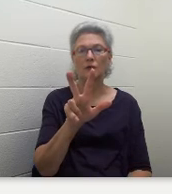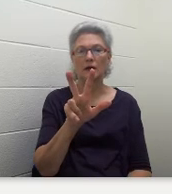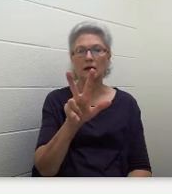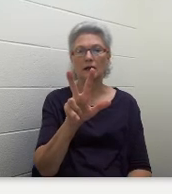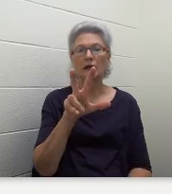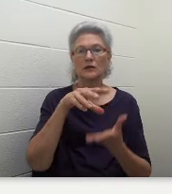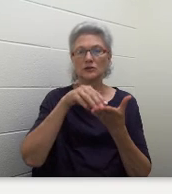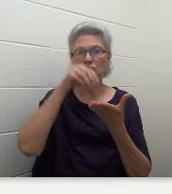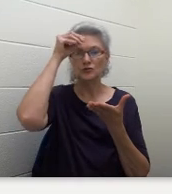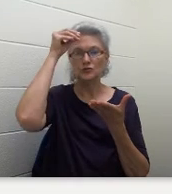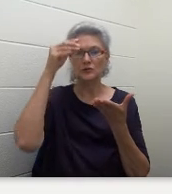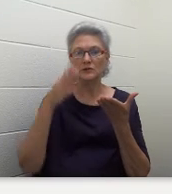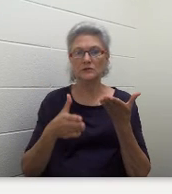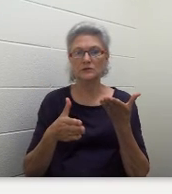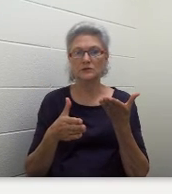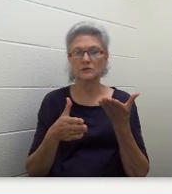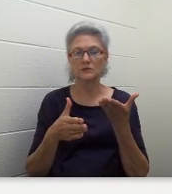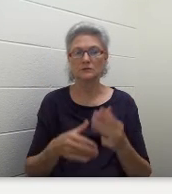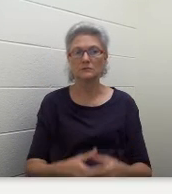483 students.